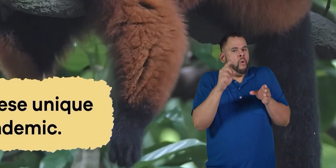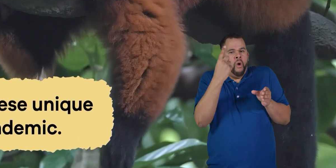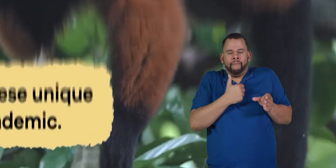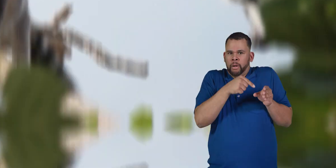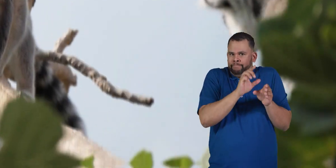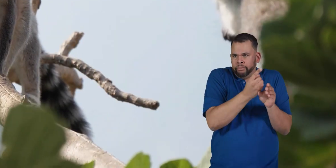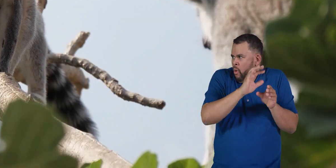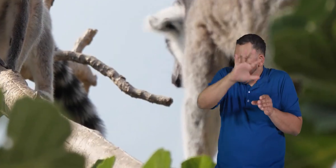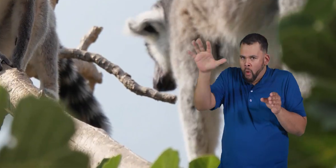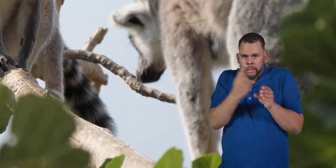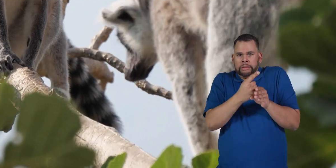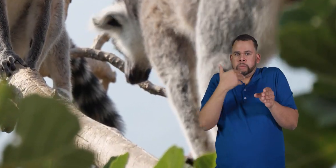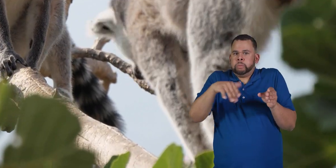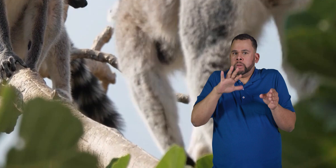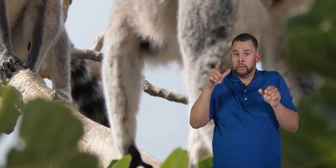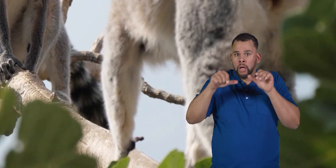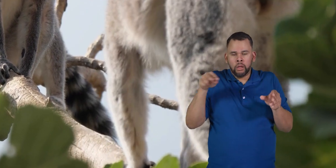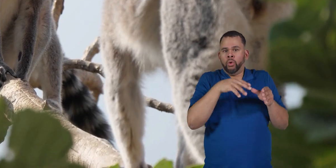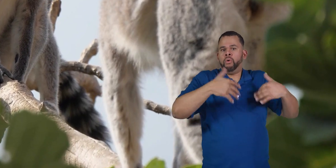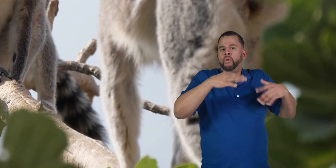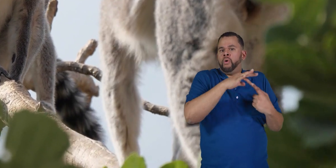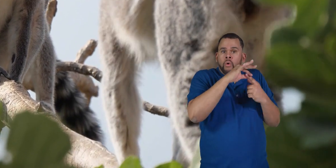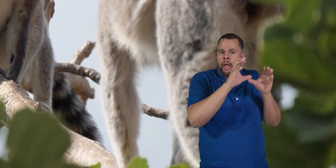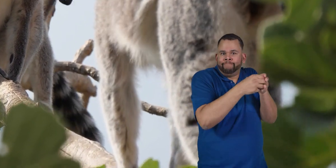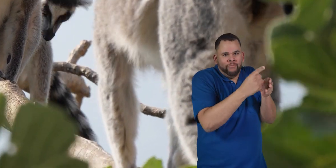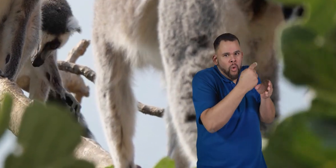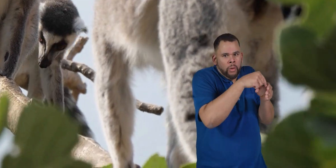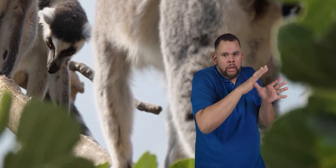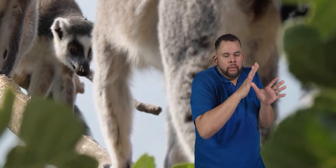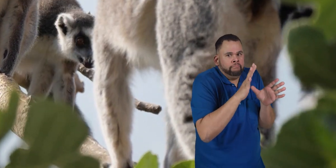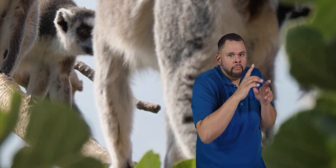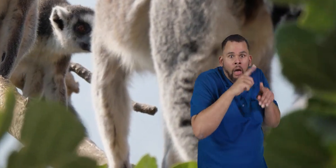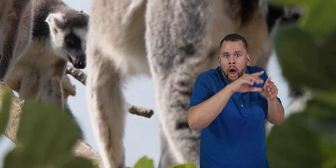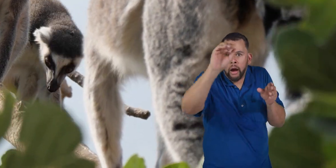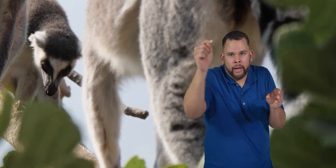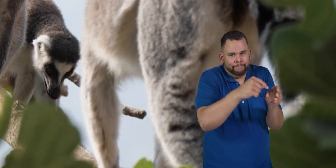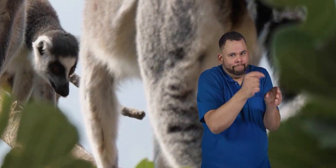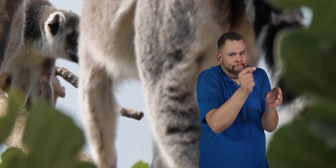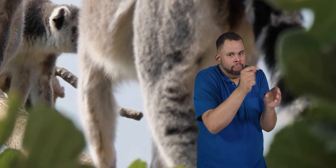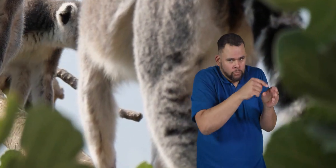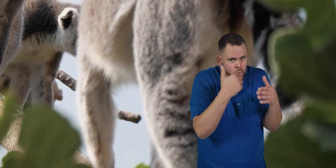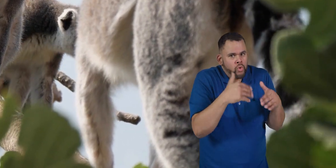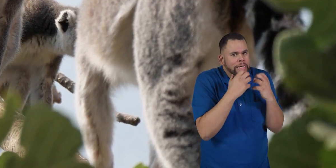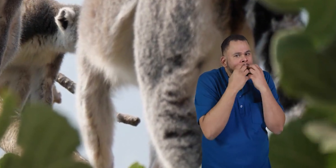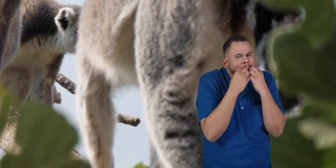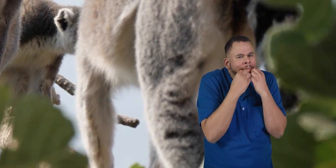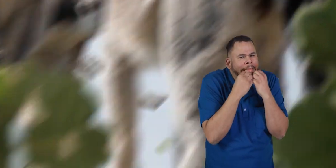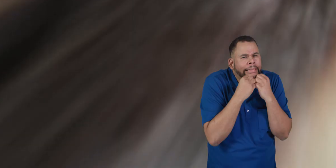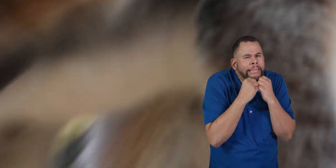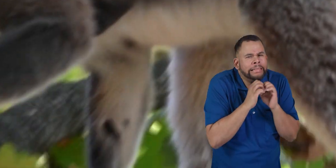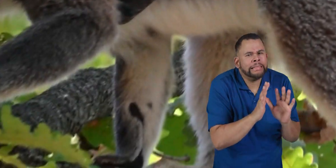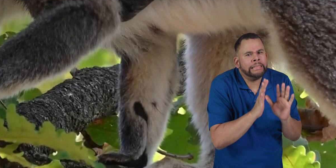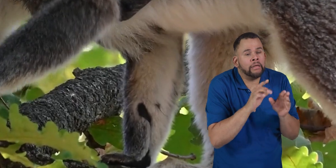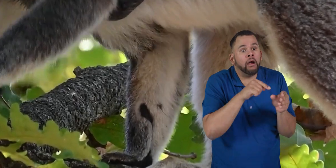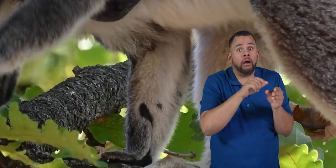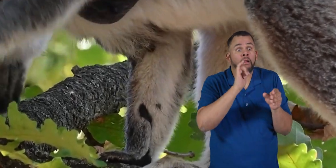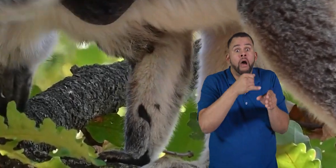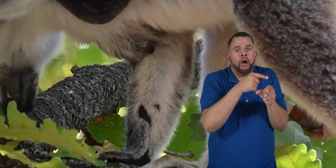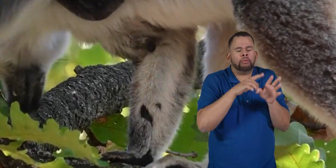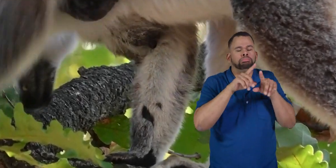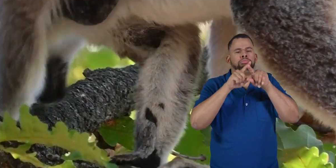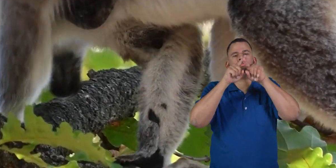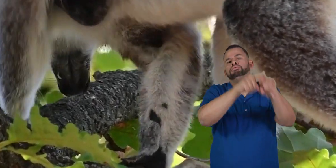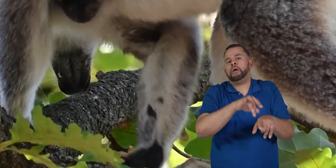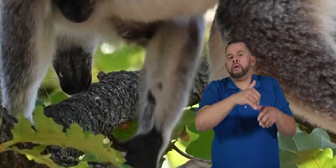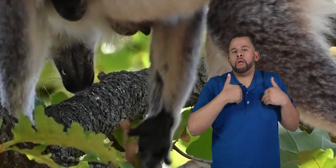endemic scientists categorize animals as endemic when they are found in only one specific area lemurs are